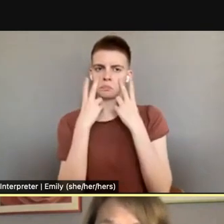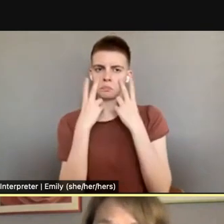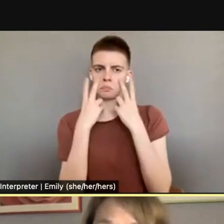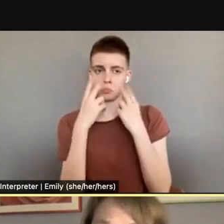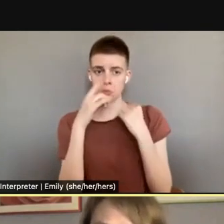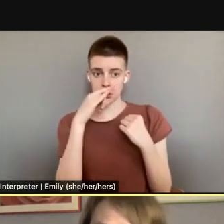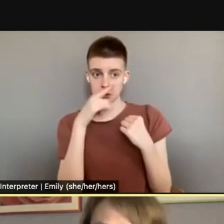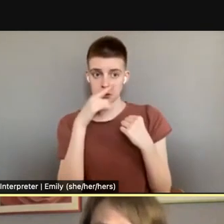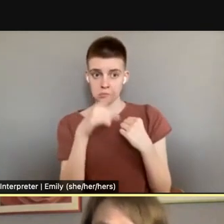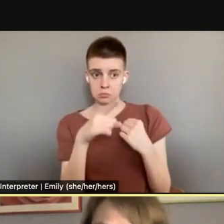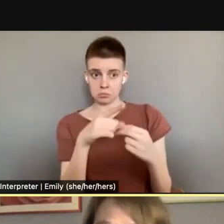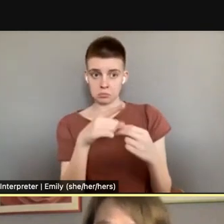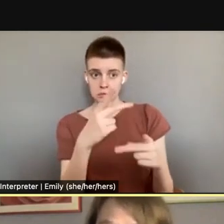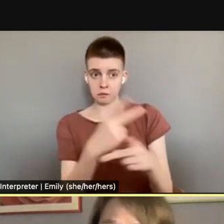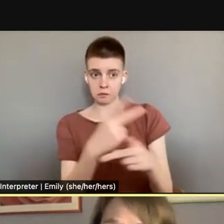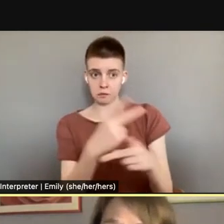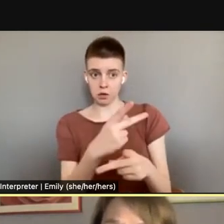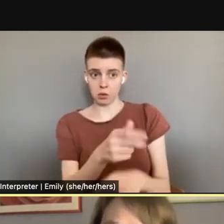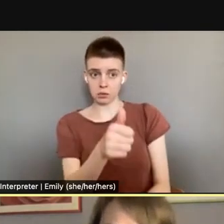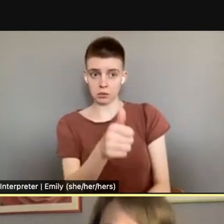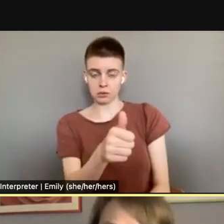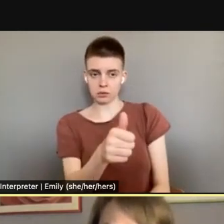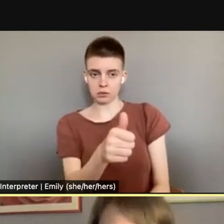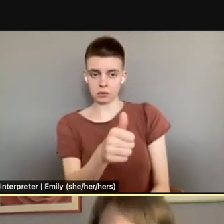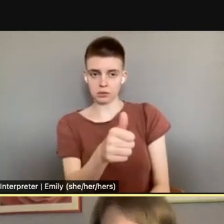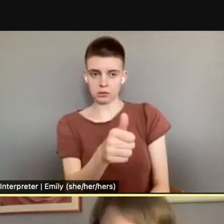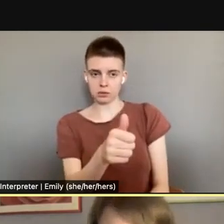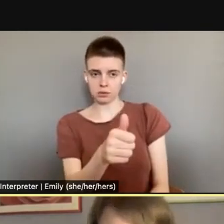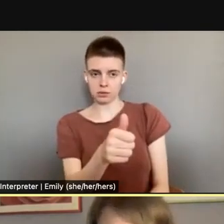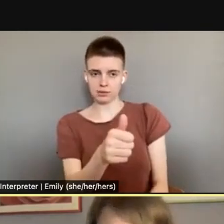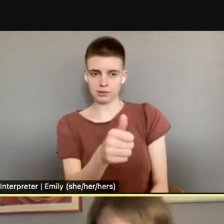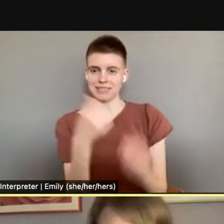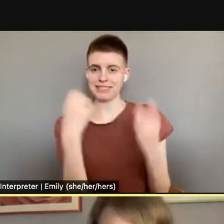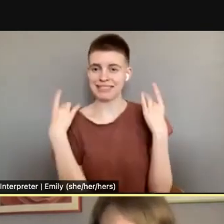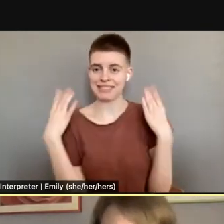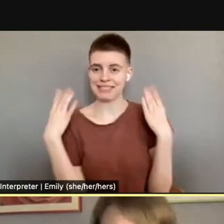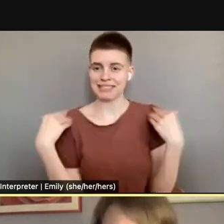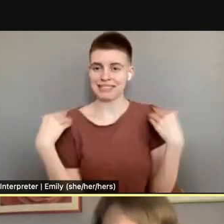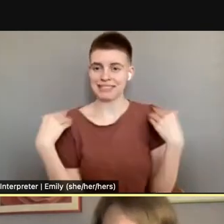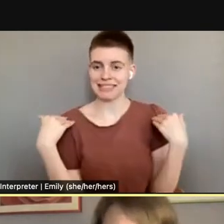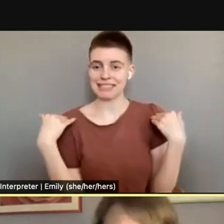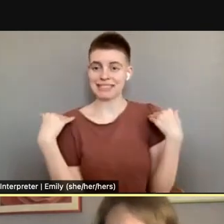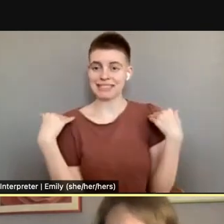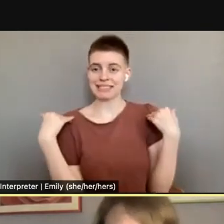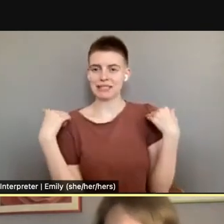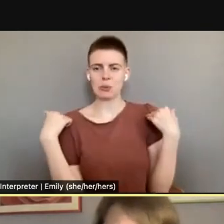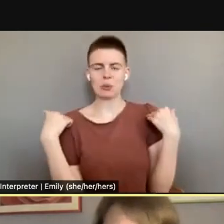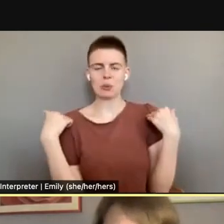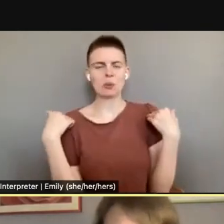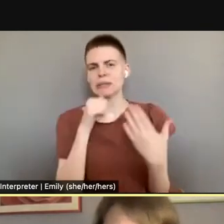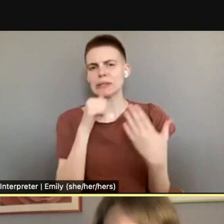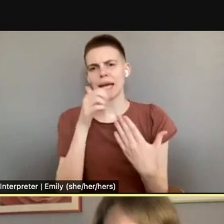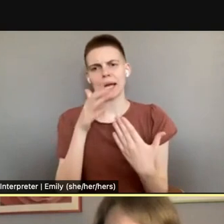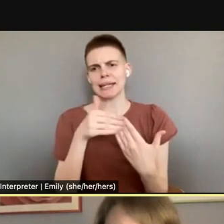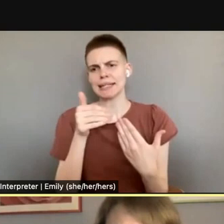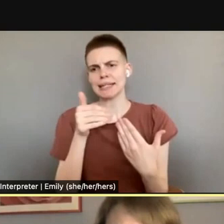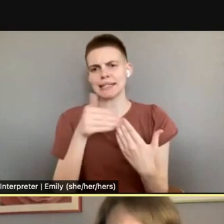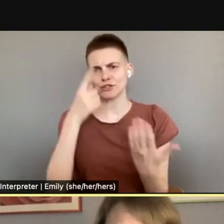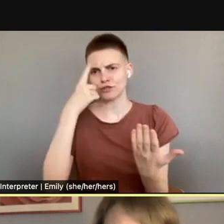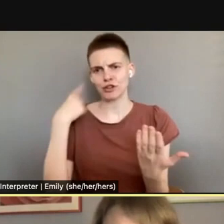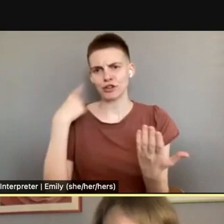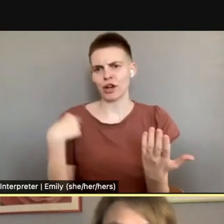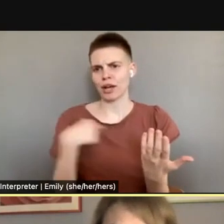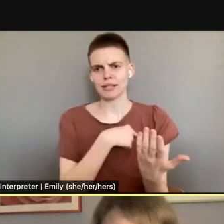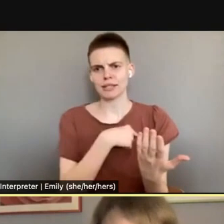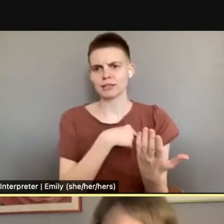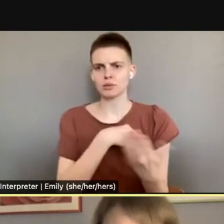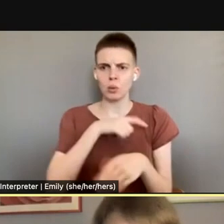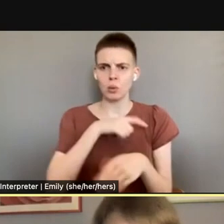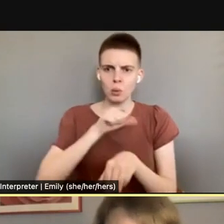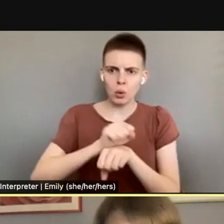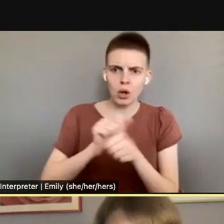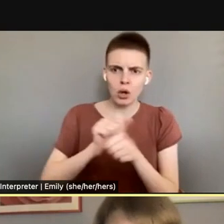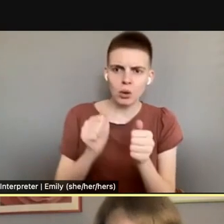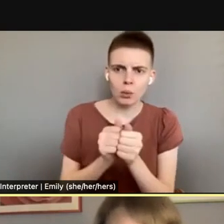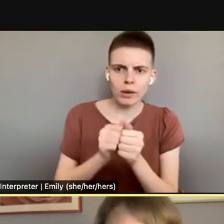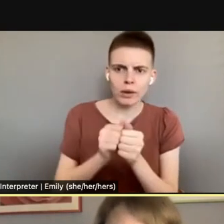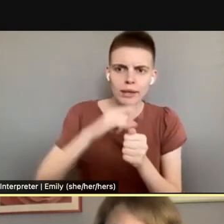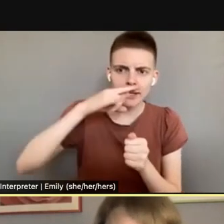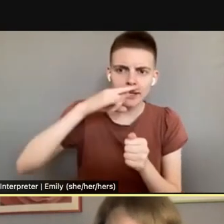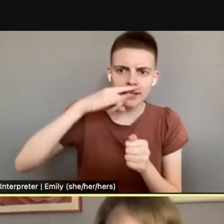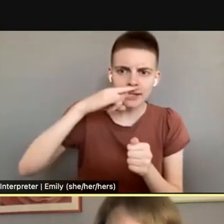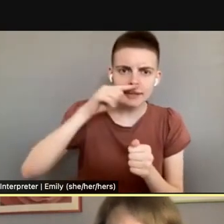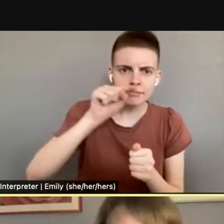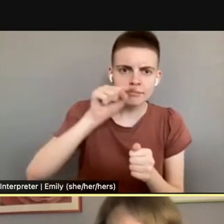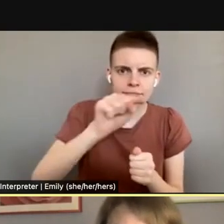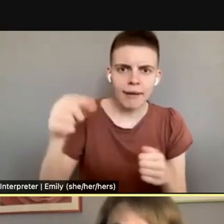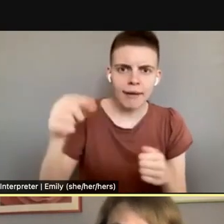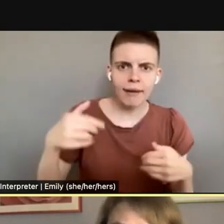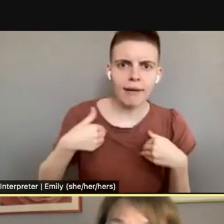themselves. And that's not very easy for most of us who work with children who have special needs. It is a choice you make. It's